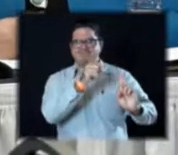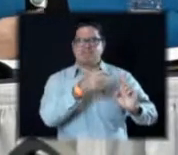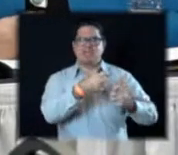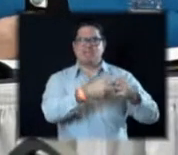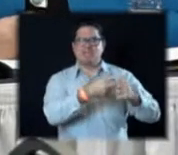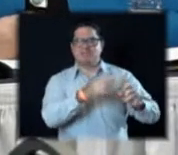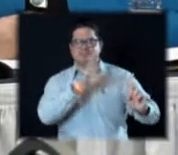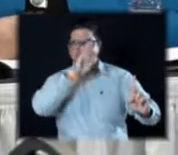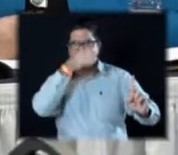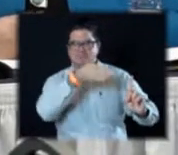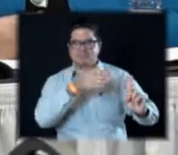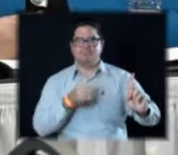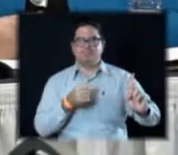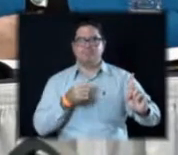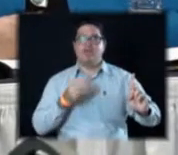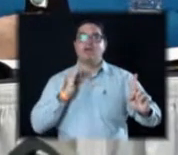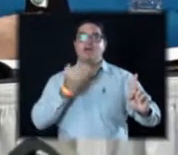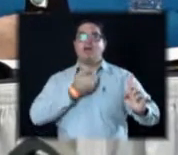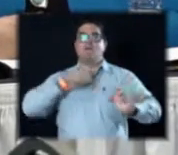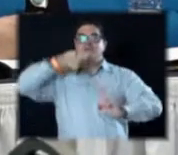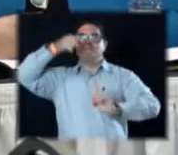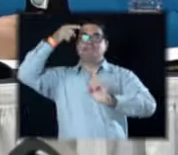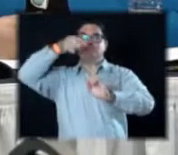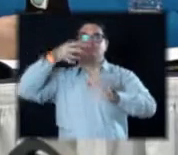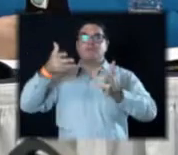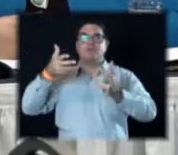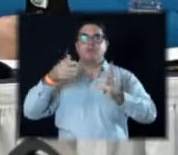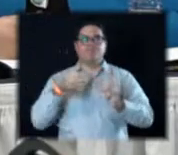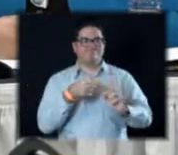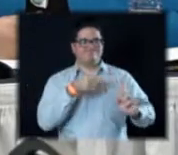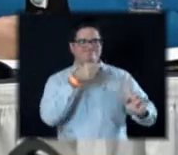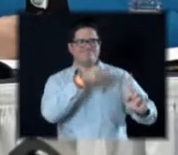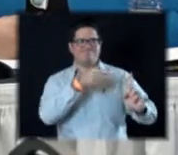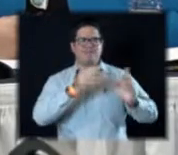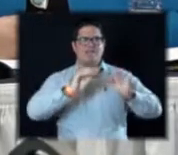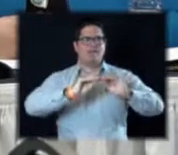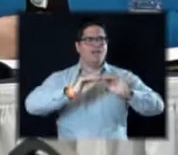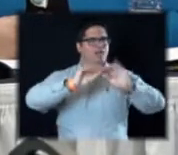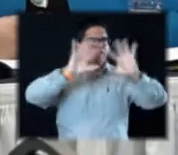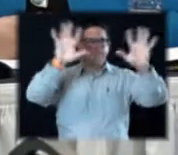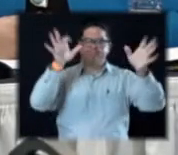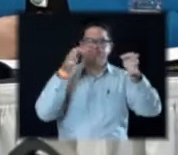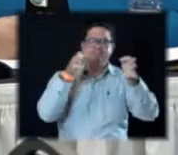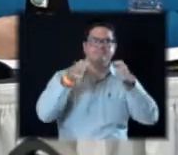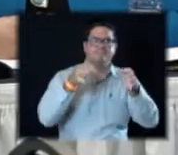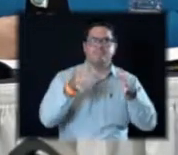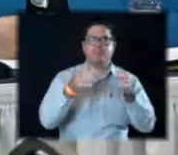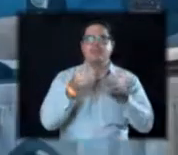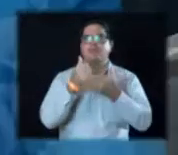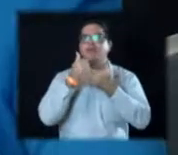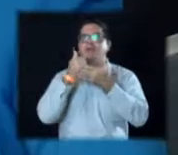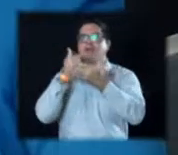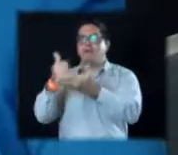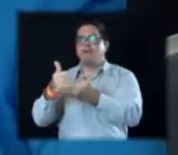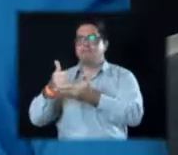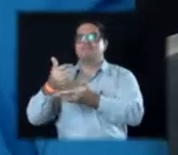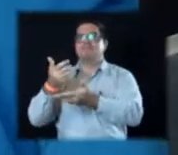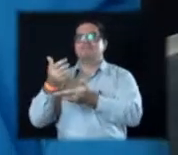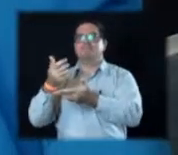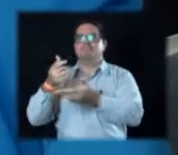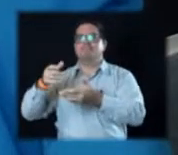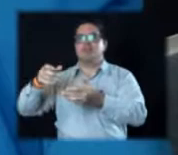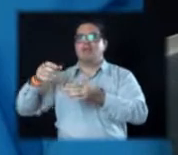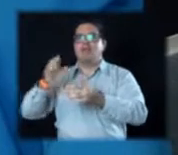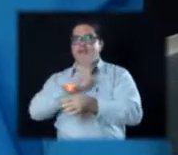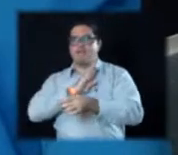the goal of this public hearing is to obtain further clarity for the benefit of the board, for the benefit of the public, about certain